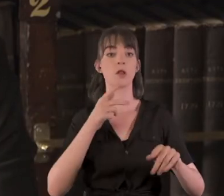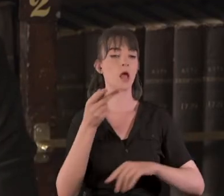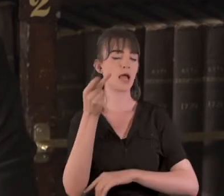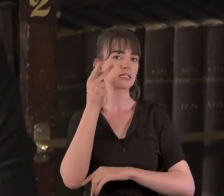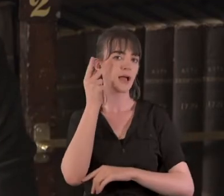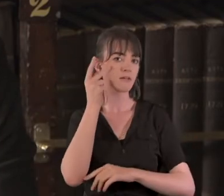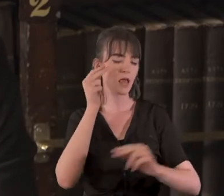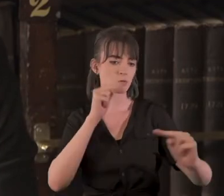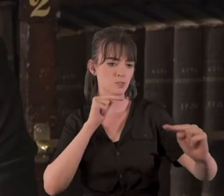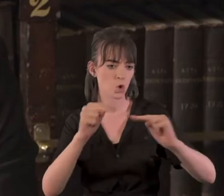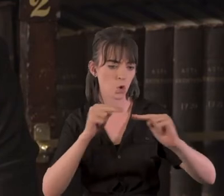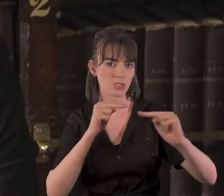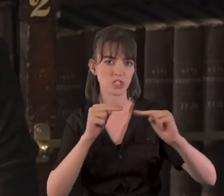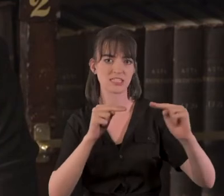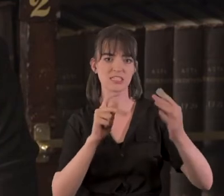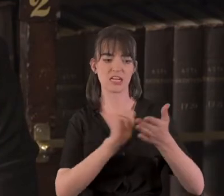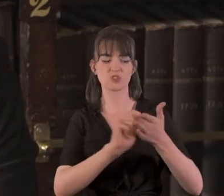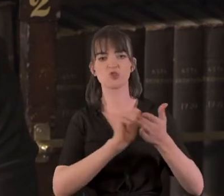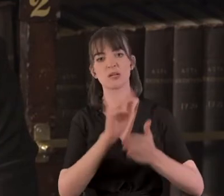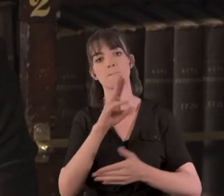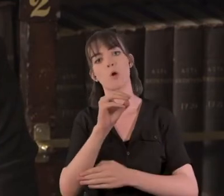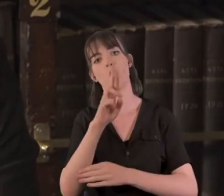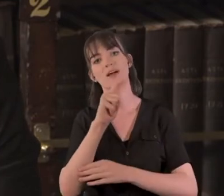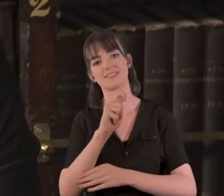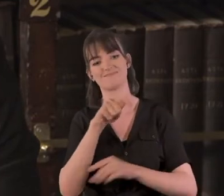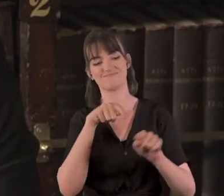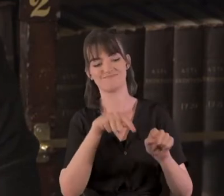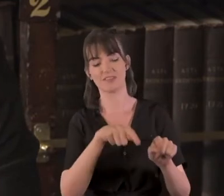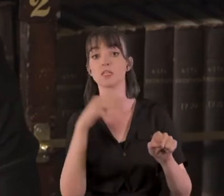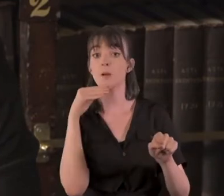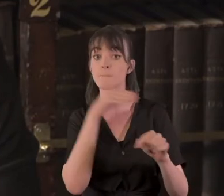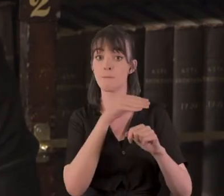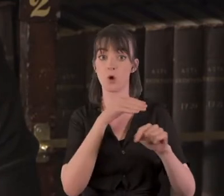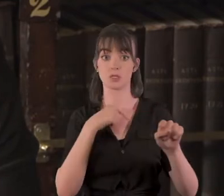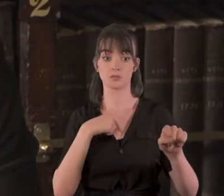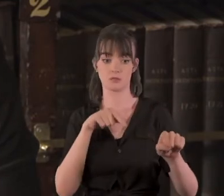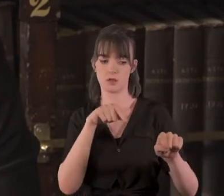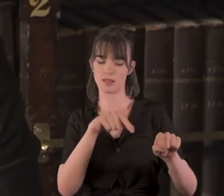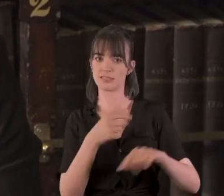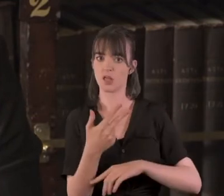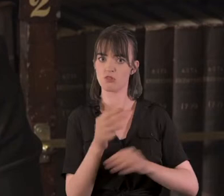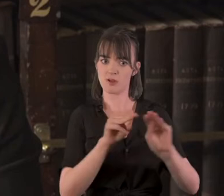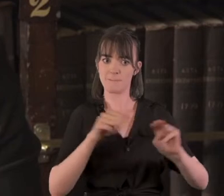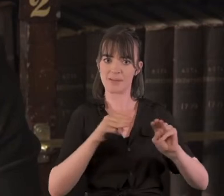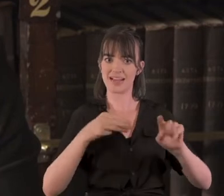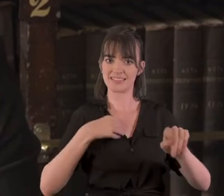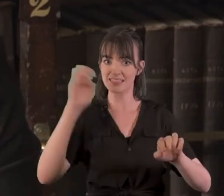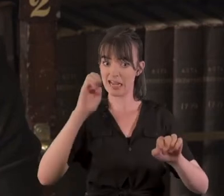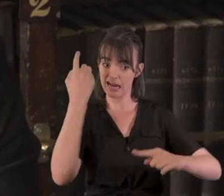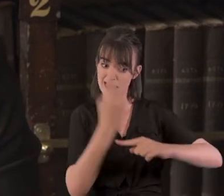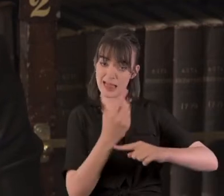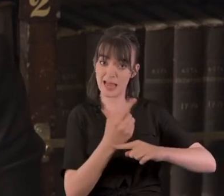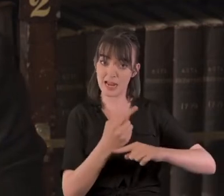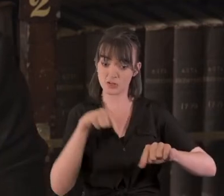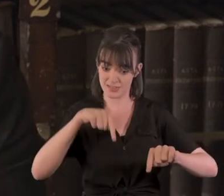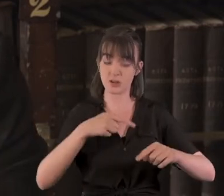of those treaty ports was an important precursor to ERA being able to declare its neutrality during the Second World